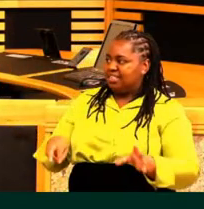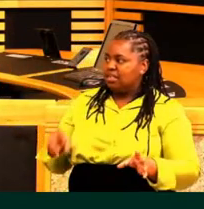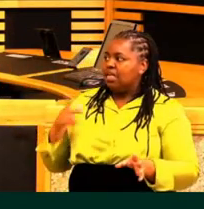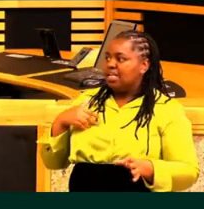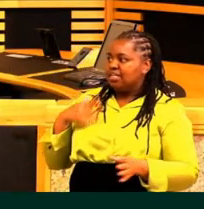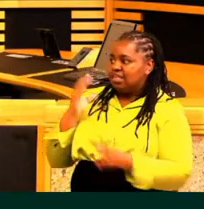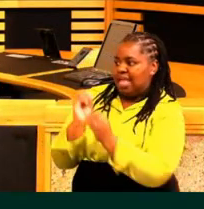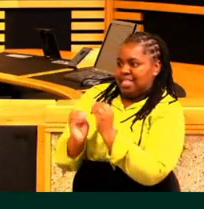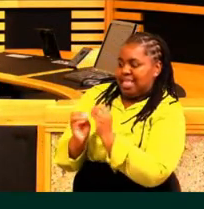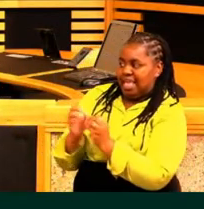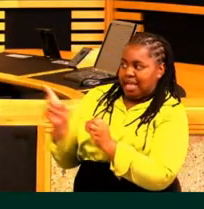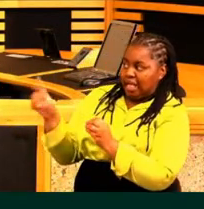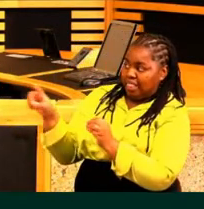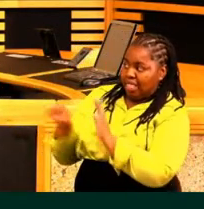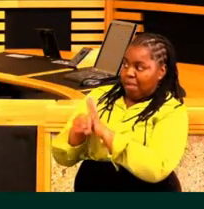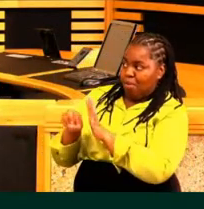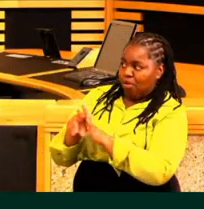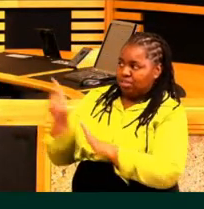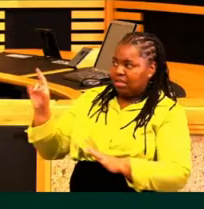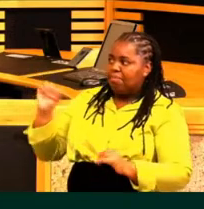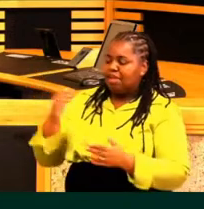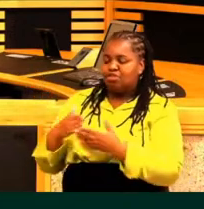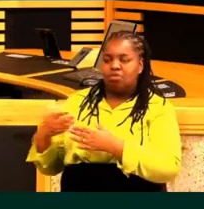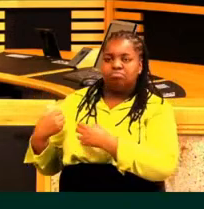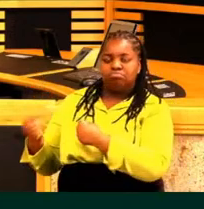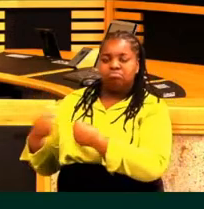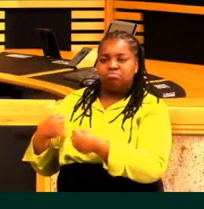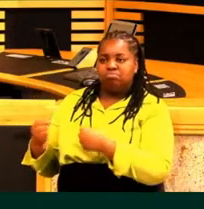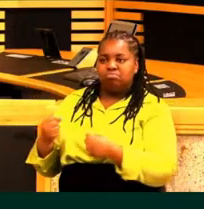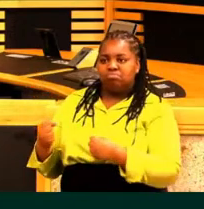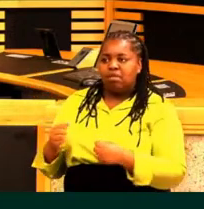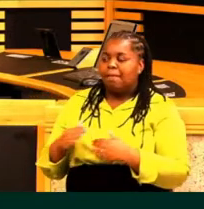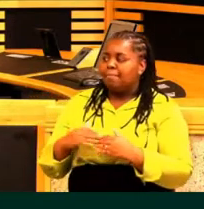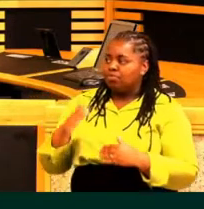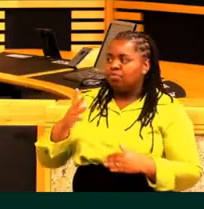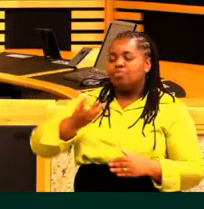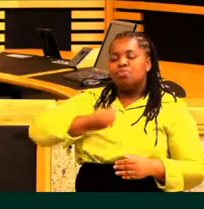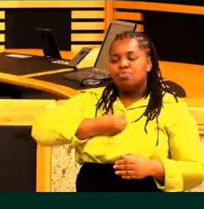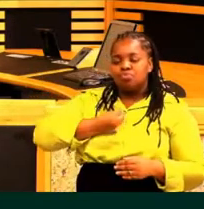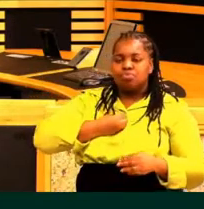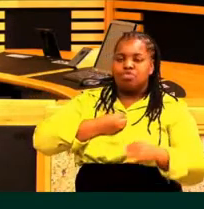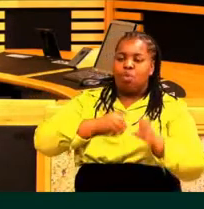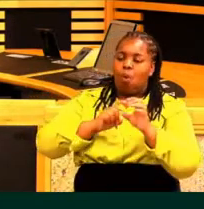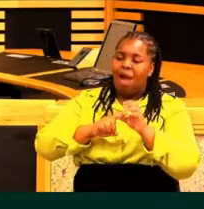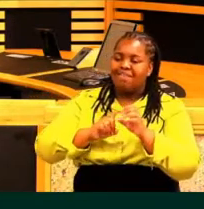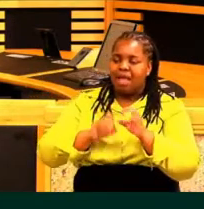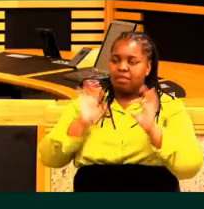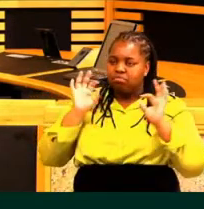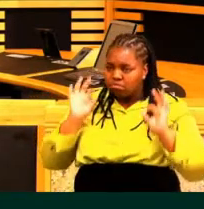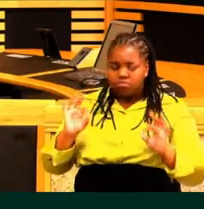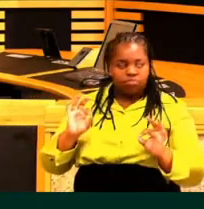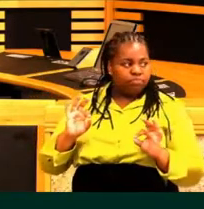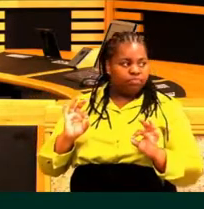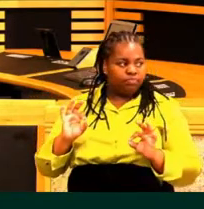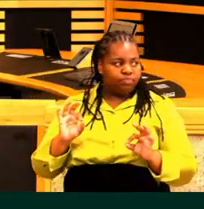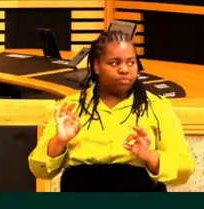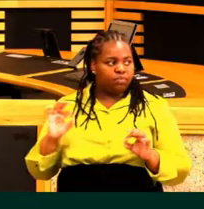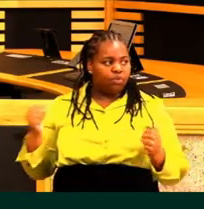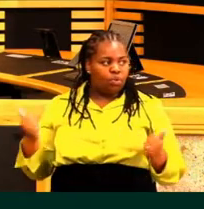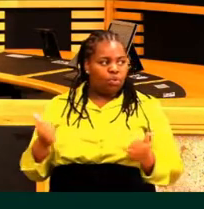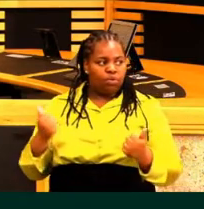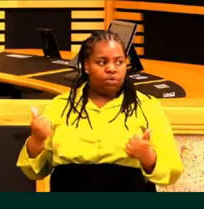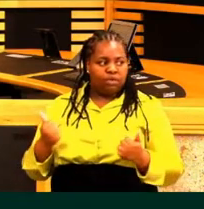um they must be filled intentionally by energetic qualified and competent young people who are already